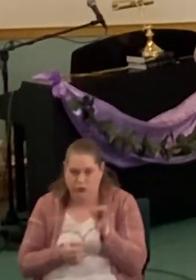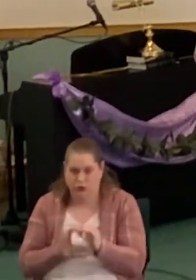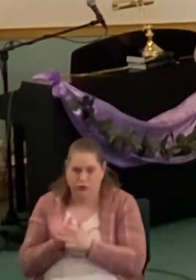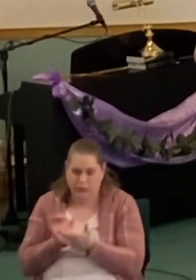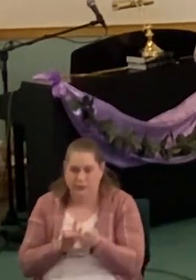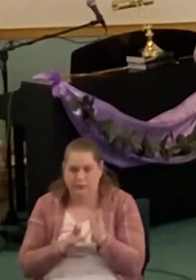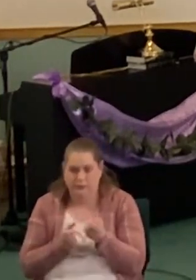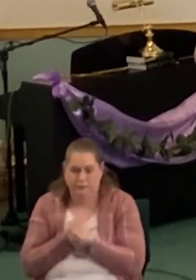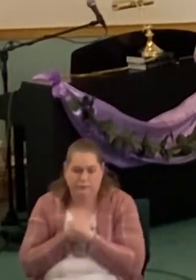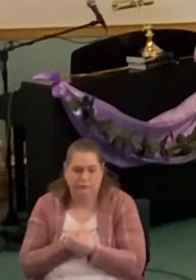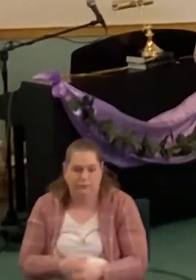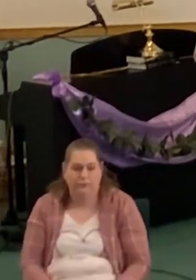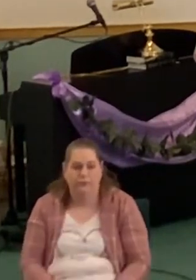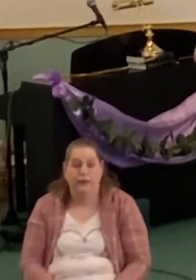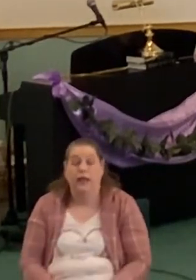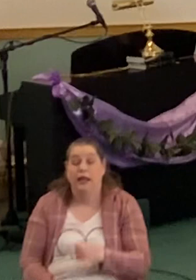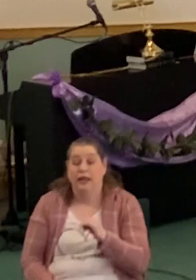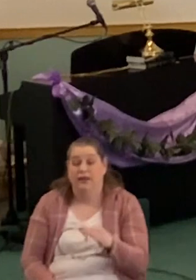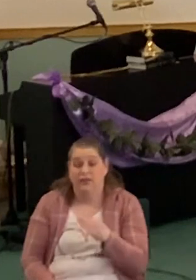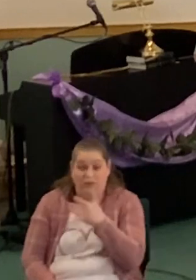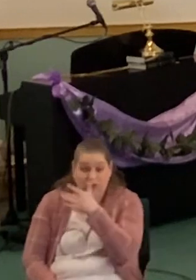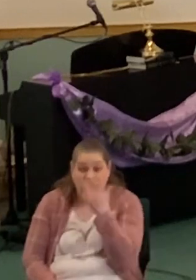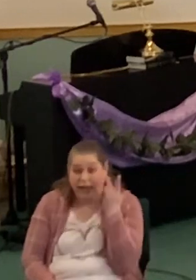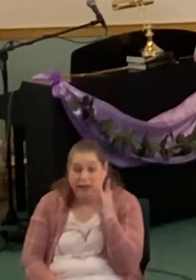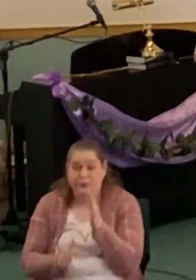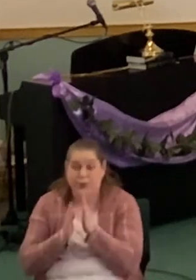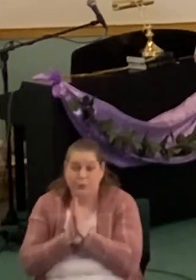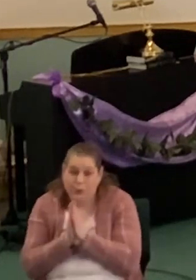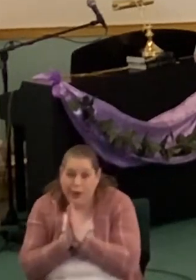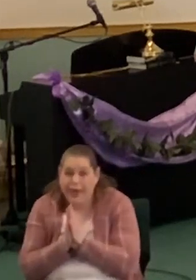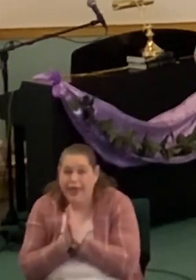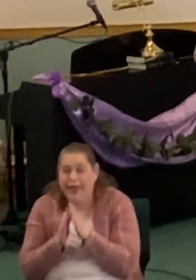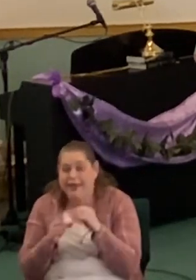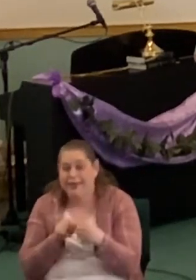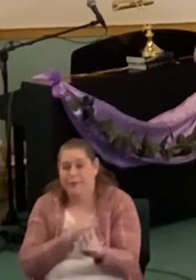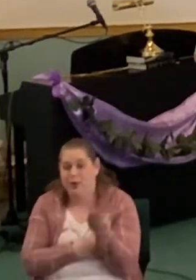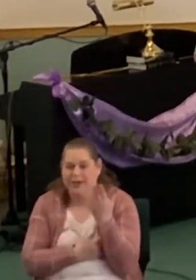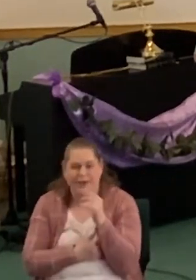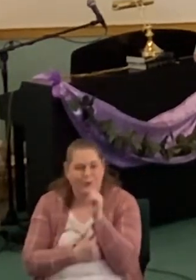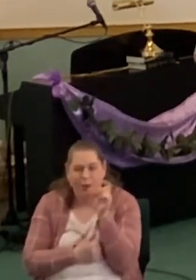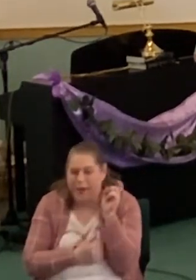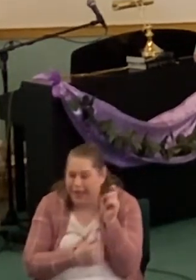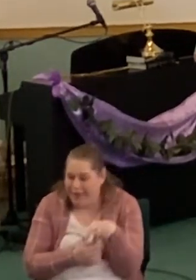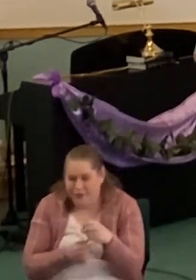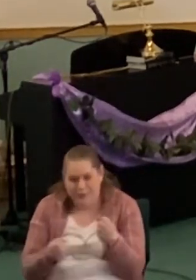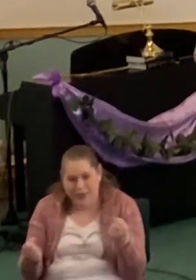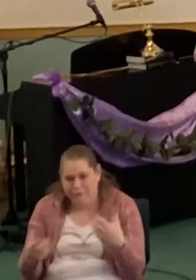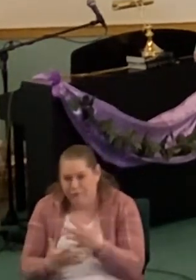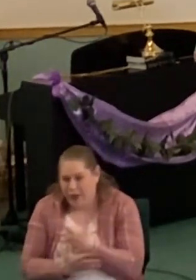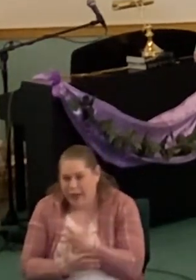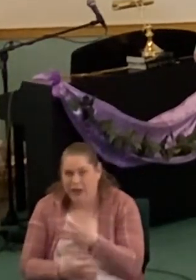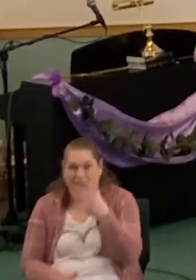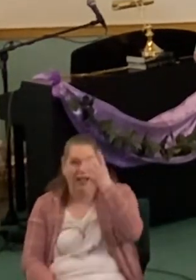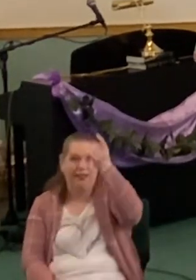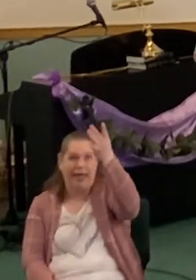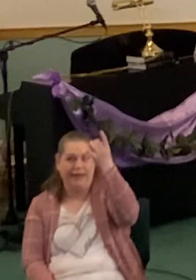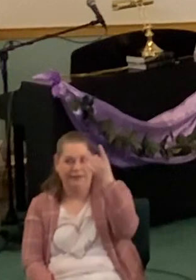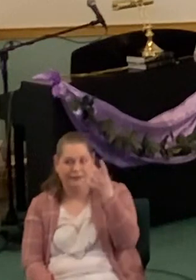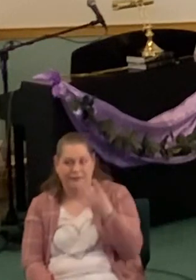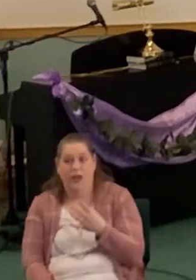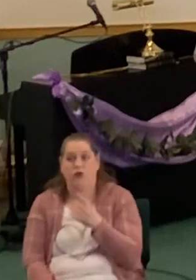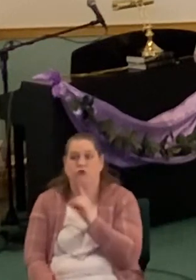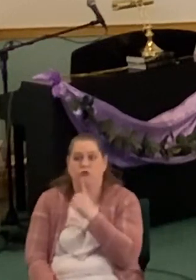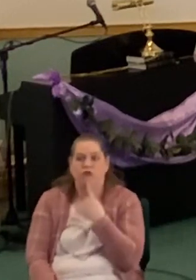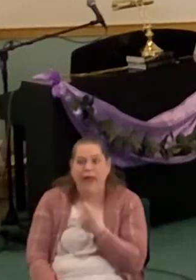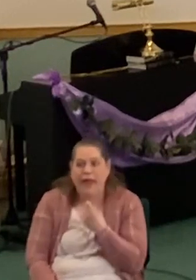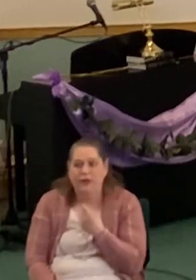And that's why if you forget to pray in the morning and you drive to work, you don't have to be afraid that God's going to put all red lights to prevent you from getting to